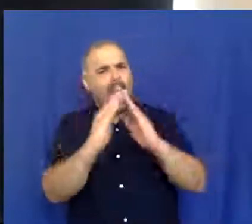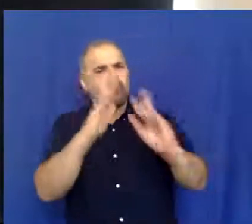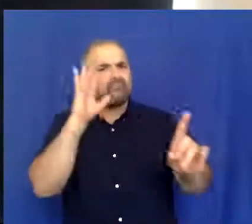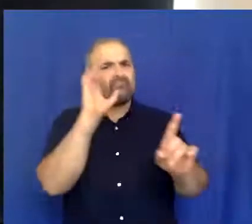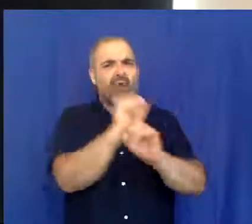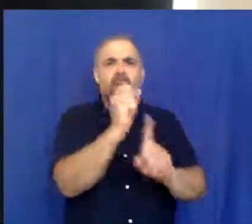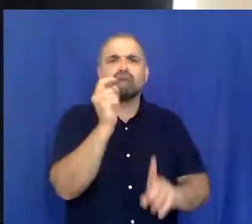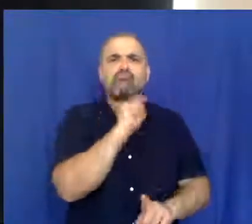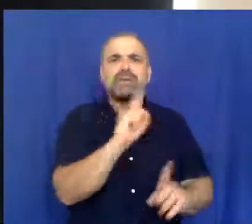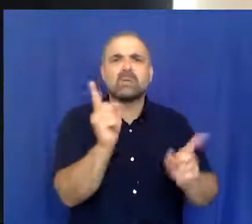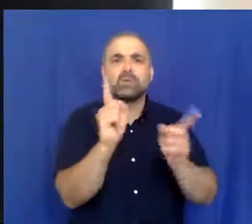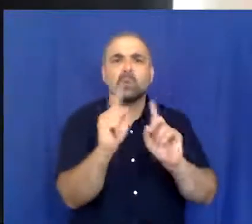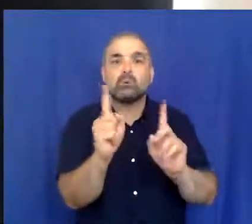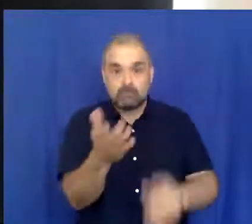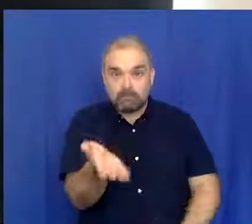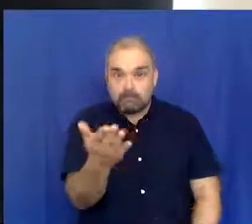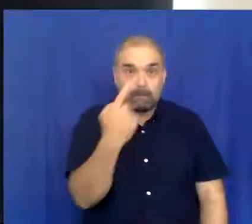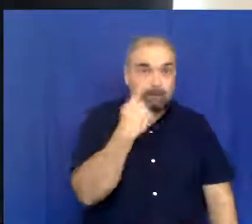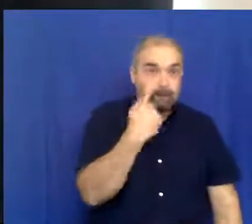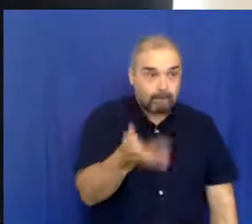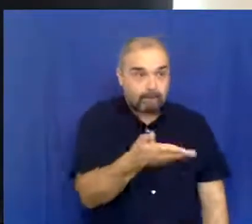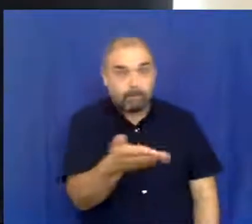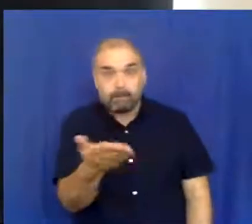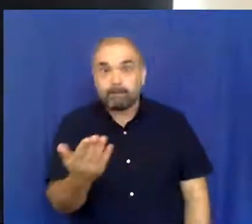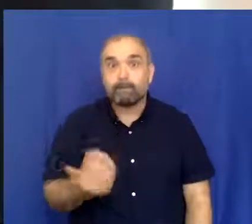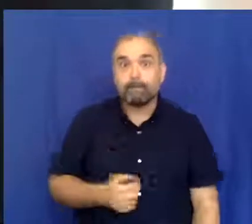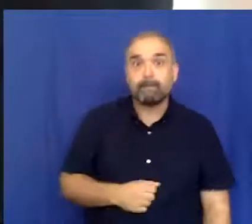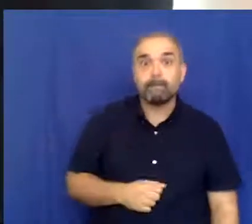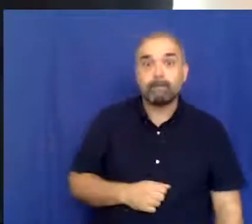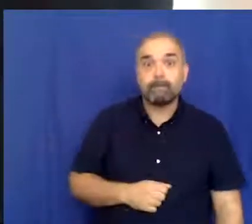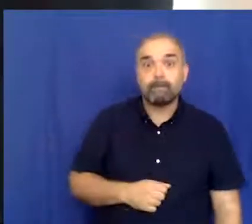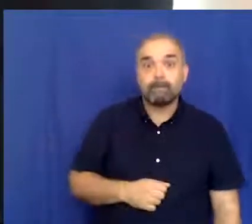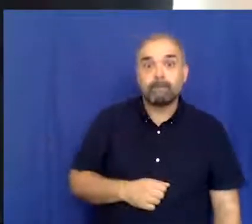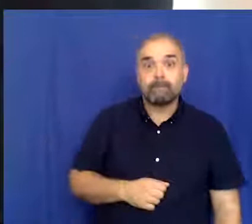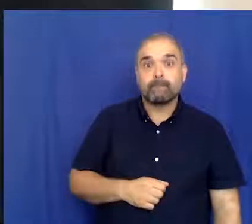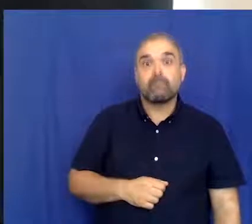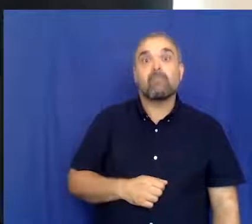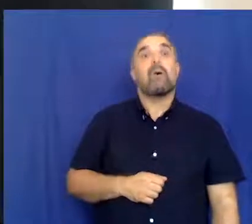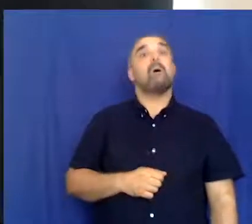that's red? Have a look, have a look. Can you see anything that's the colour red?